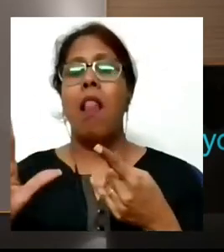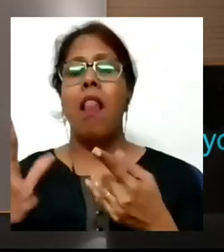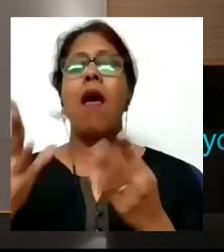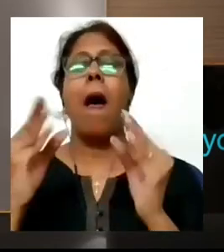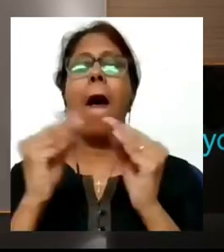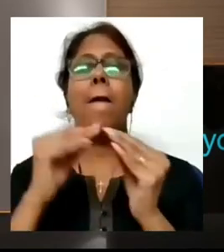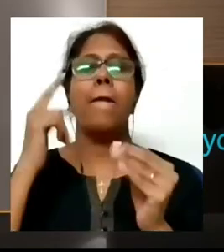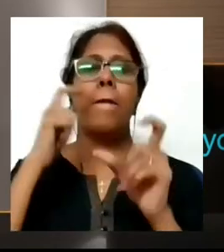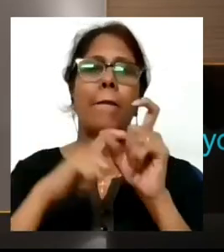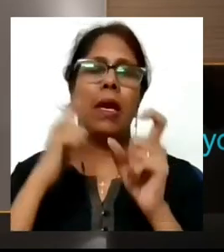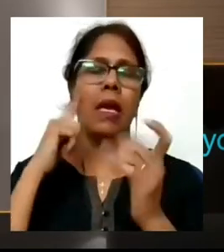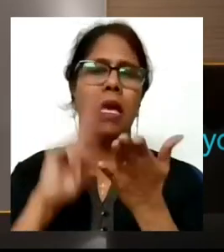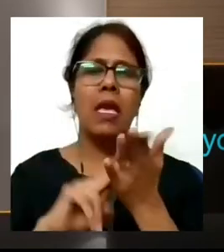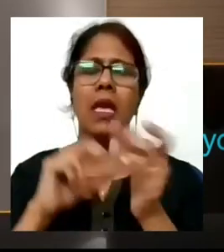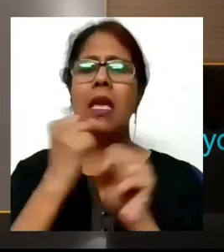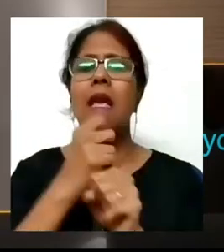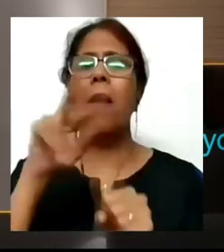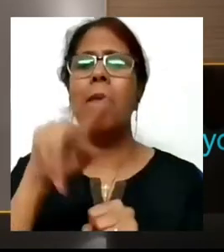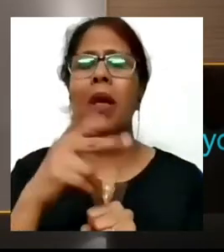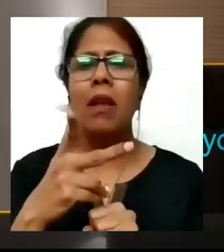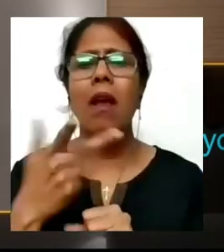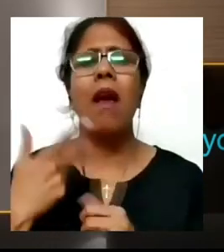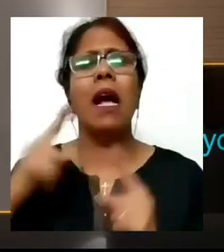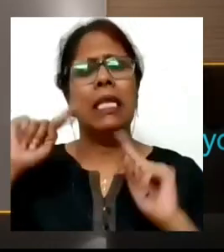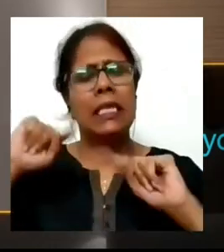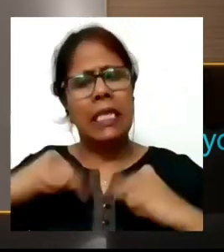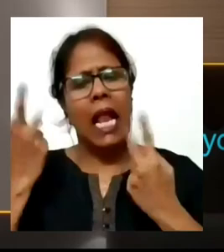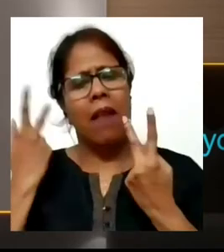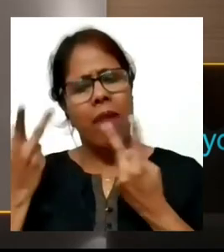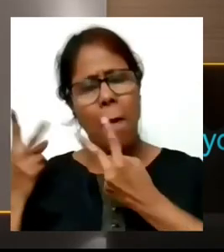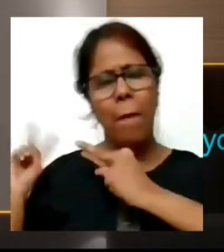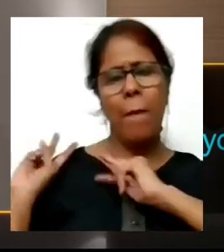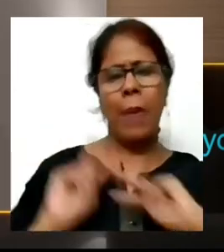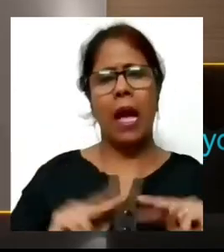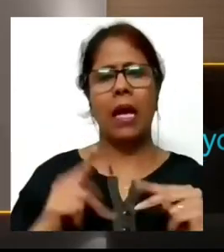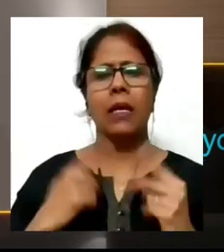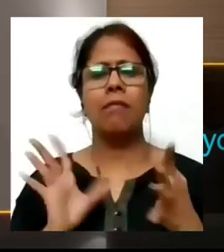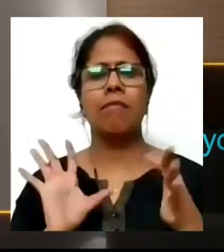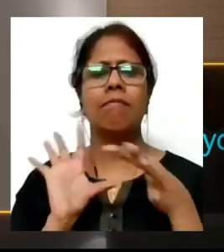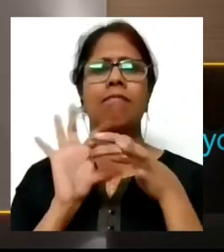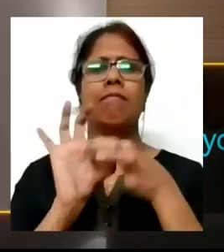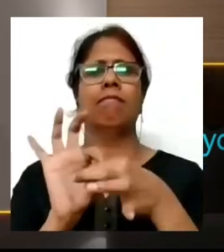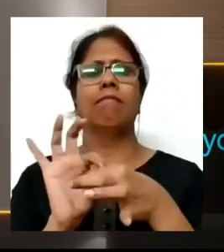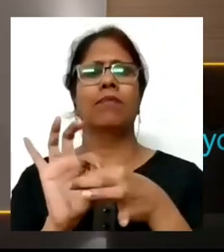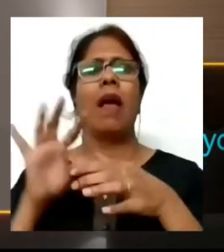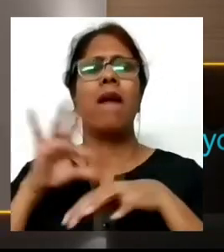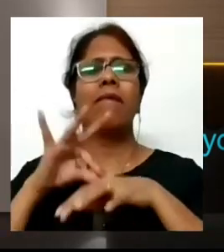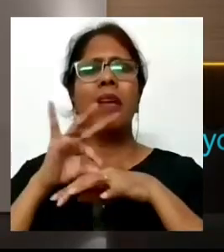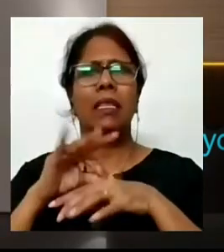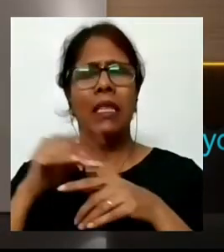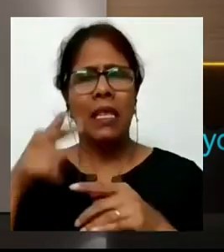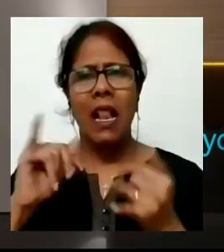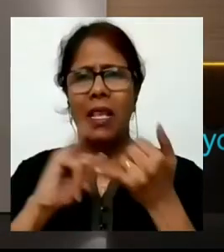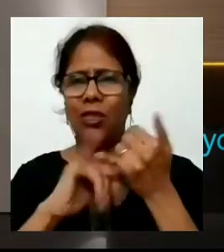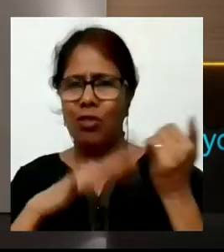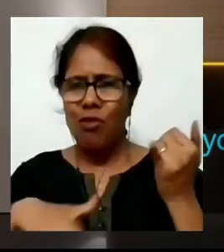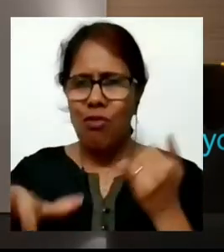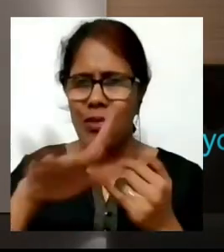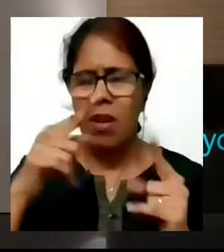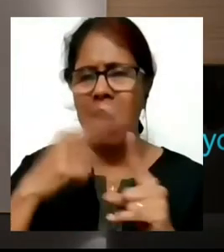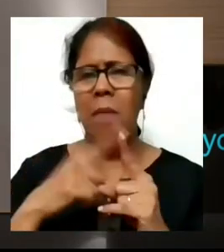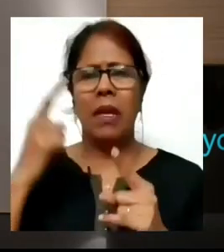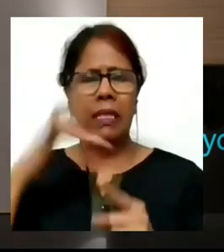yourself. It is about the integration of the physical, the social, the